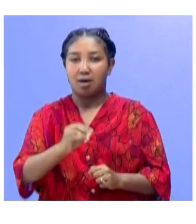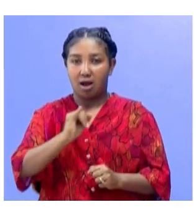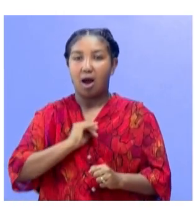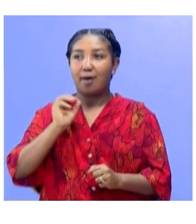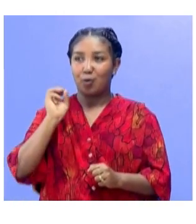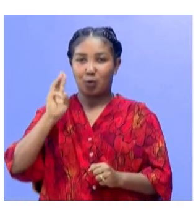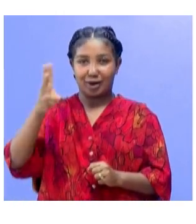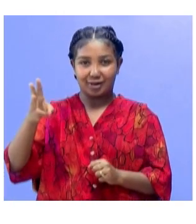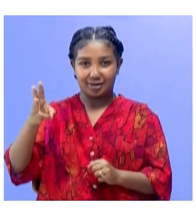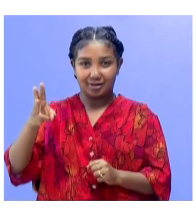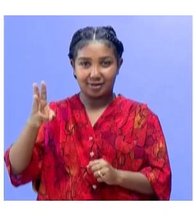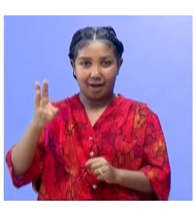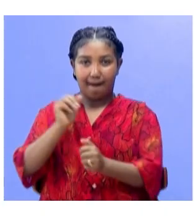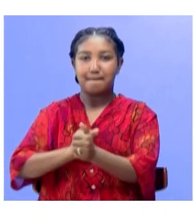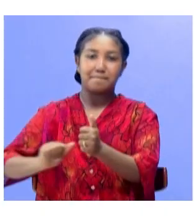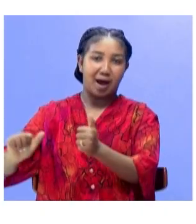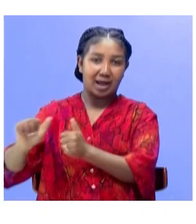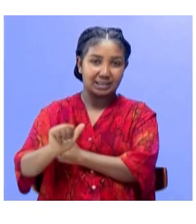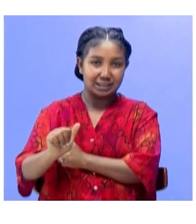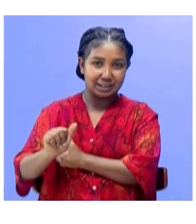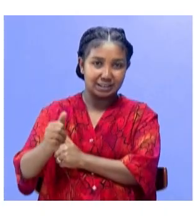I will pass